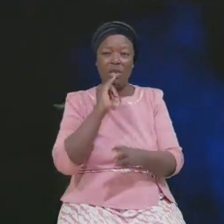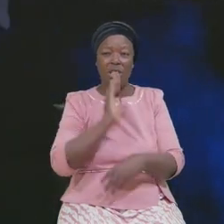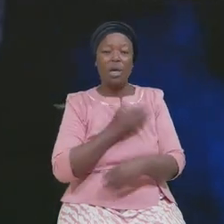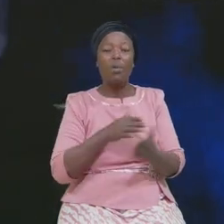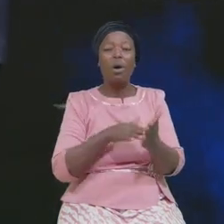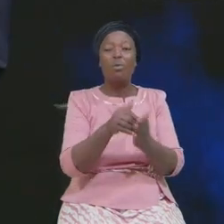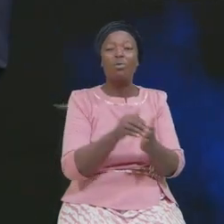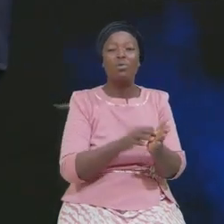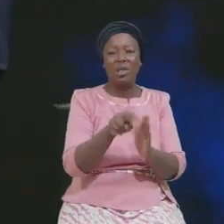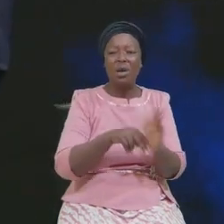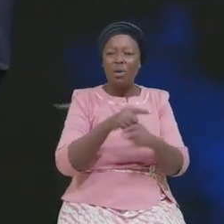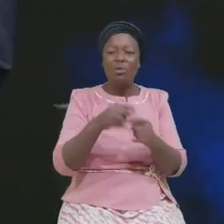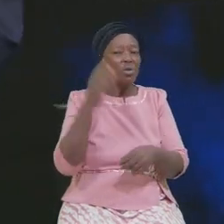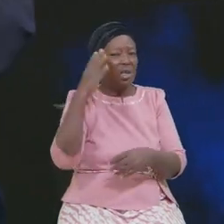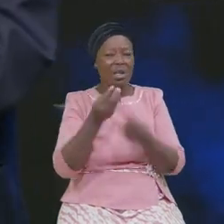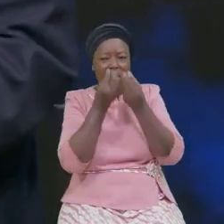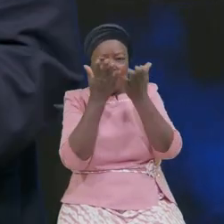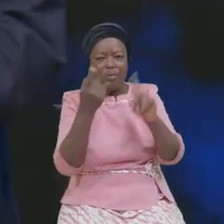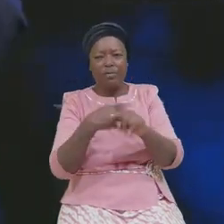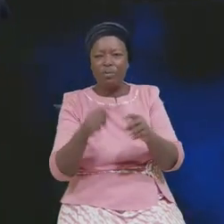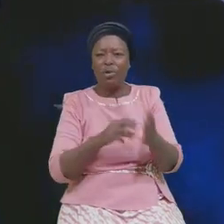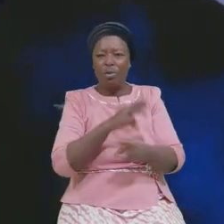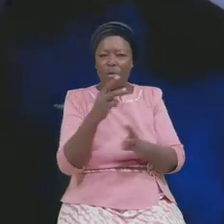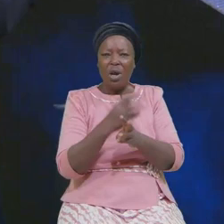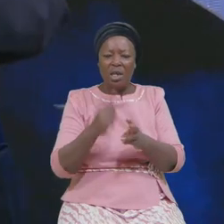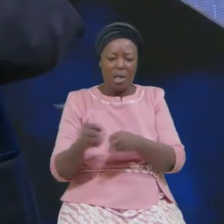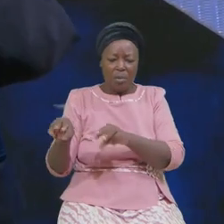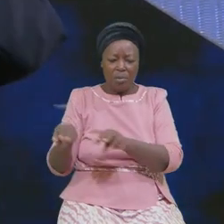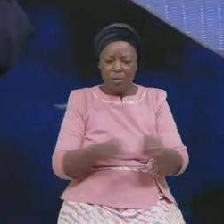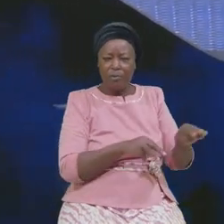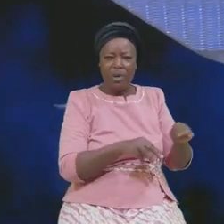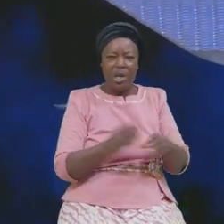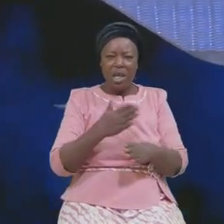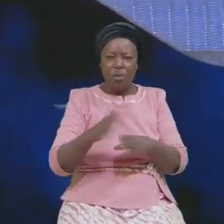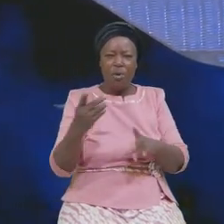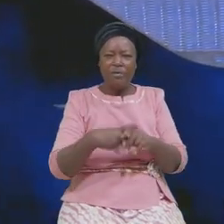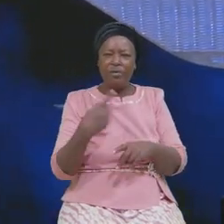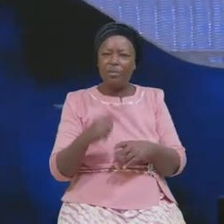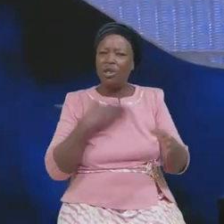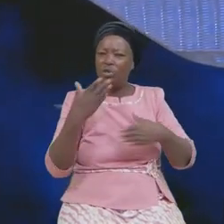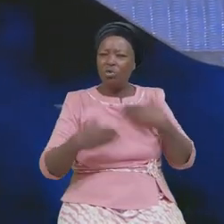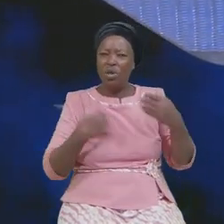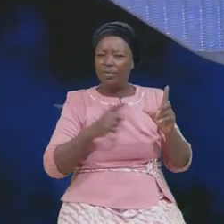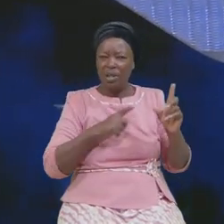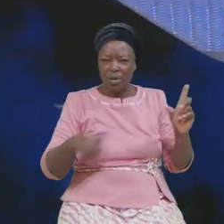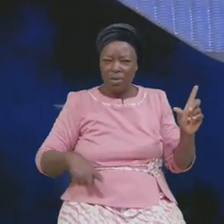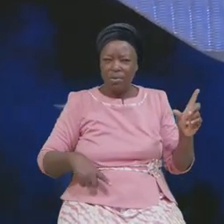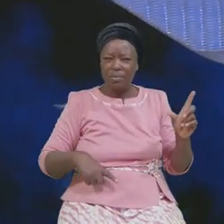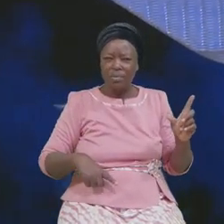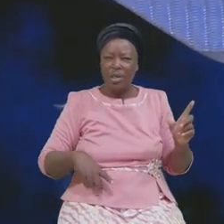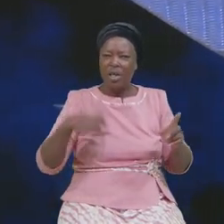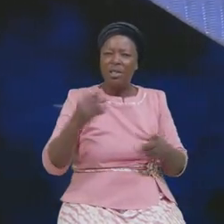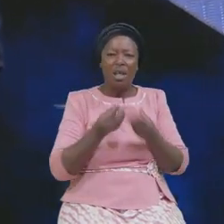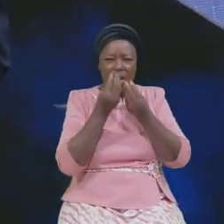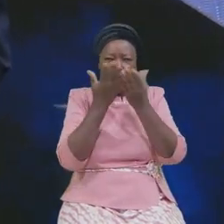hear news from the world and you're shifted away from the joy of the Lord, the